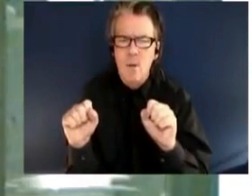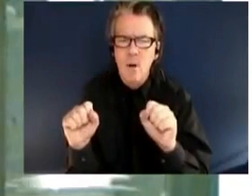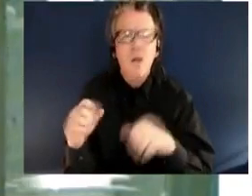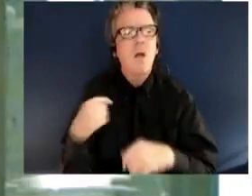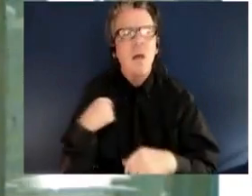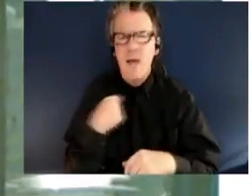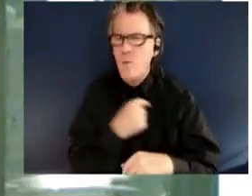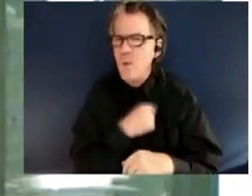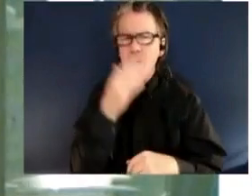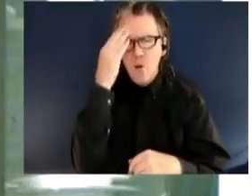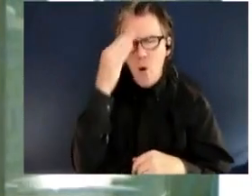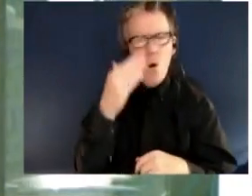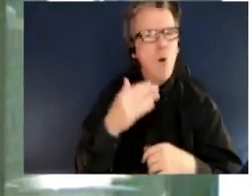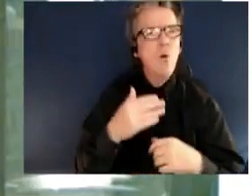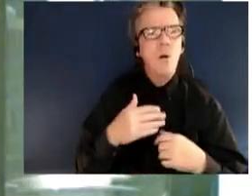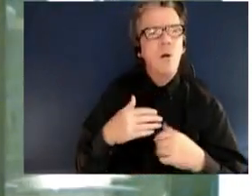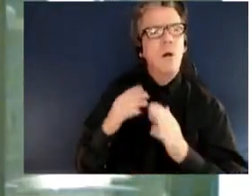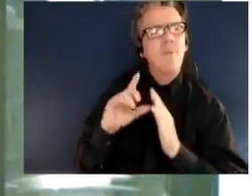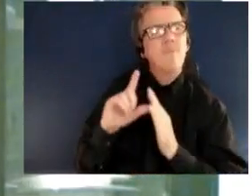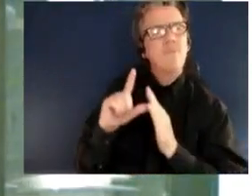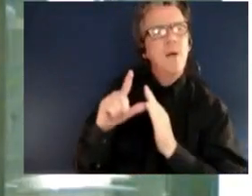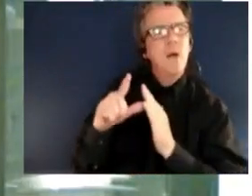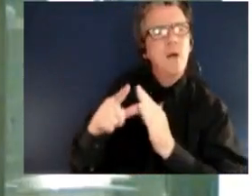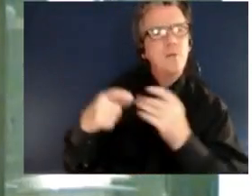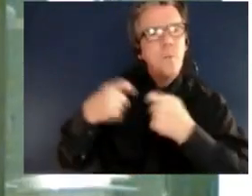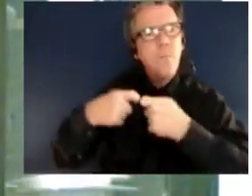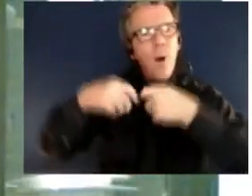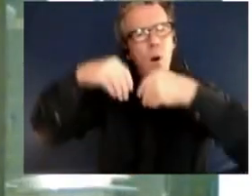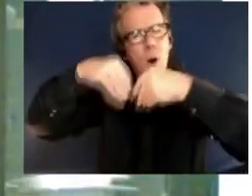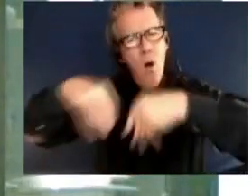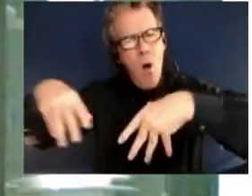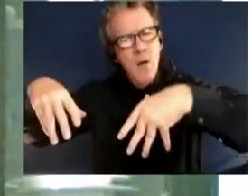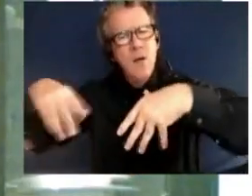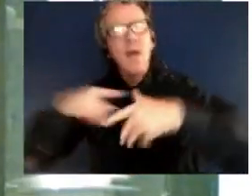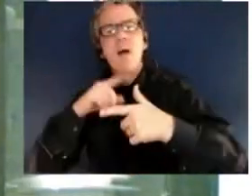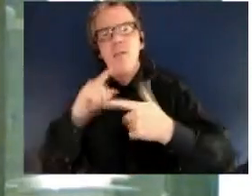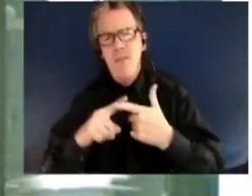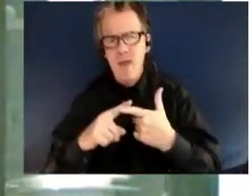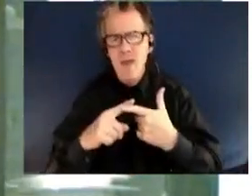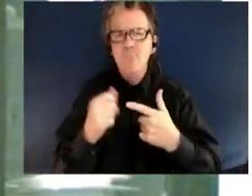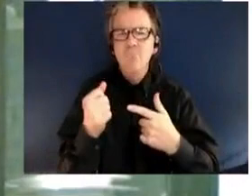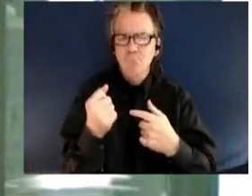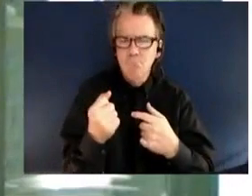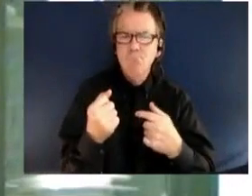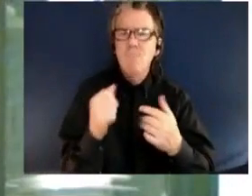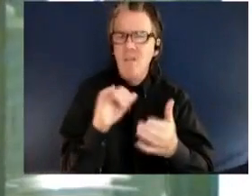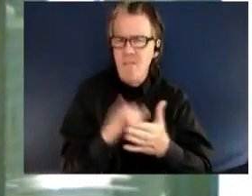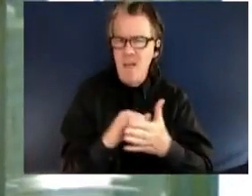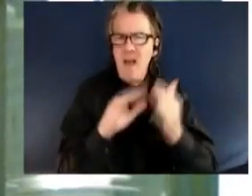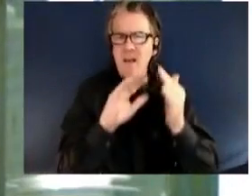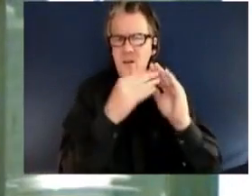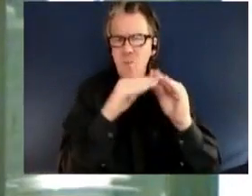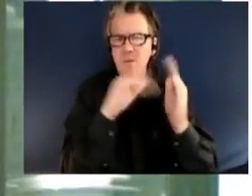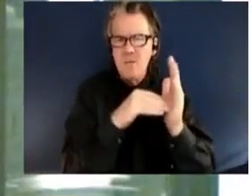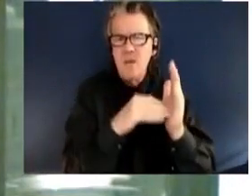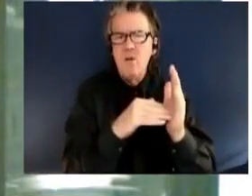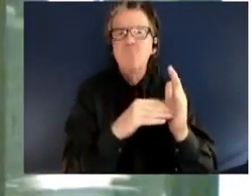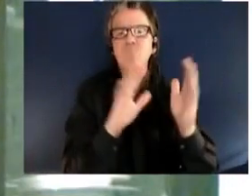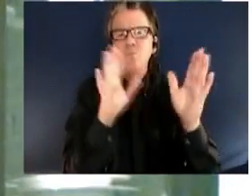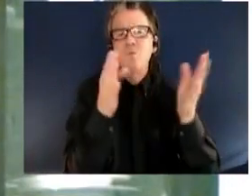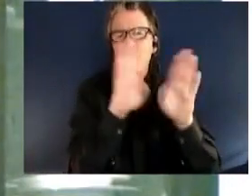with the county, and then we will work to demobilize that CRC. So if customers remain out overnight, you can